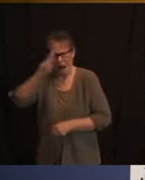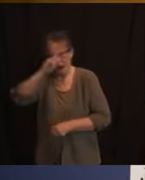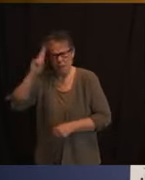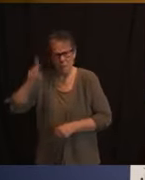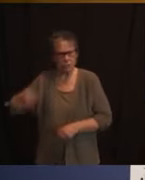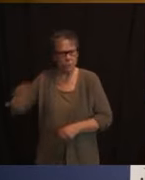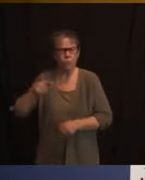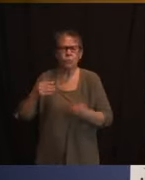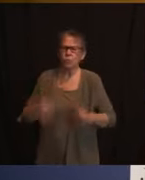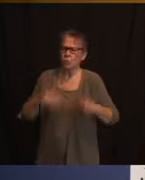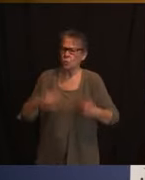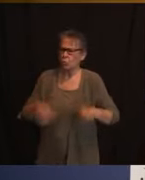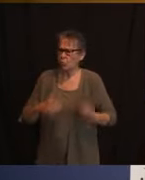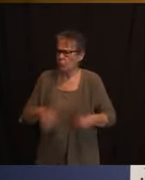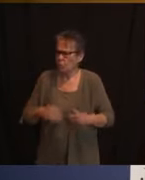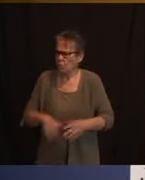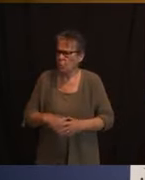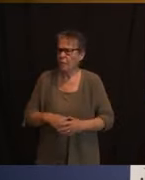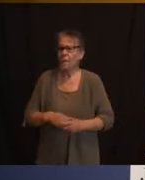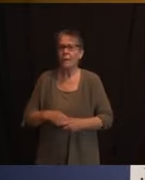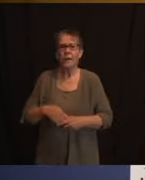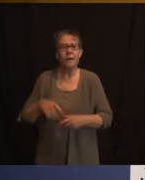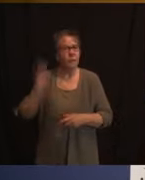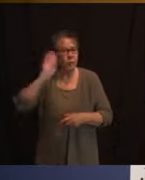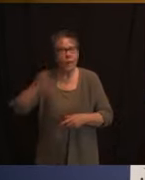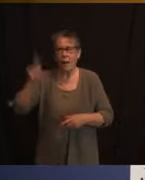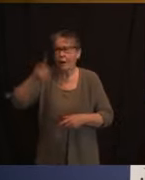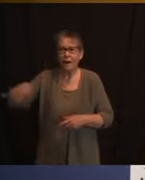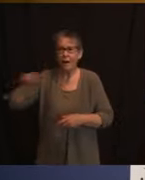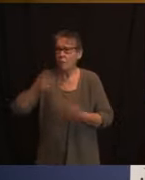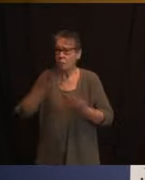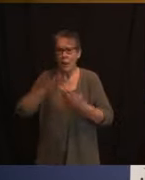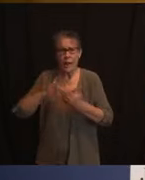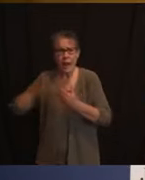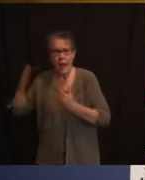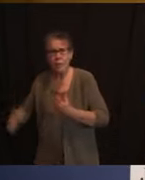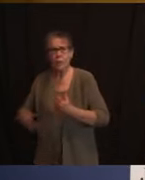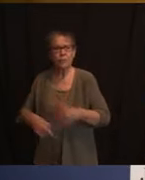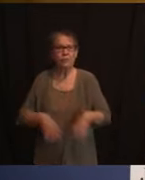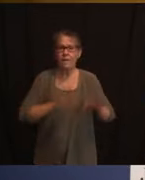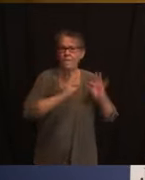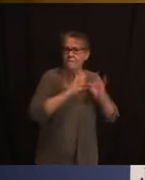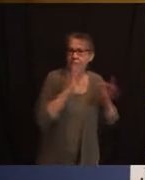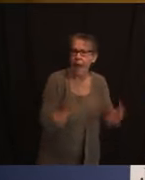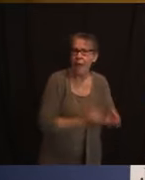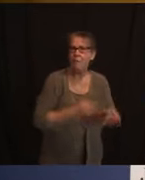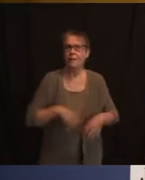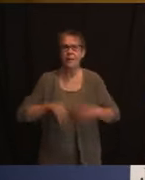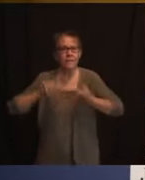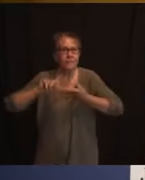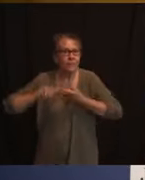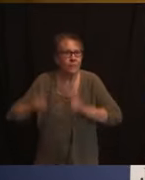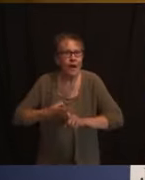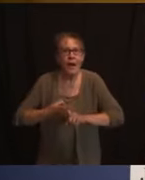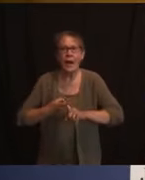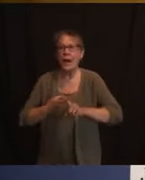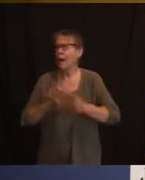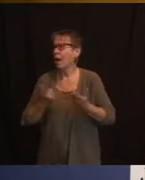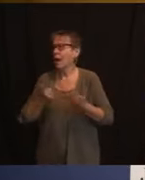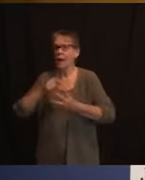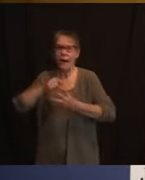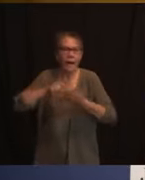dedication and resiliency. They have and continue to work alongside the Department of Health to expand hospital